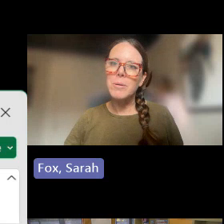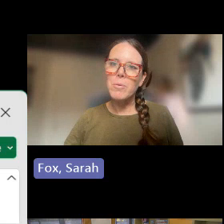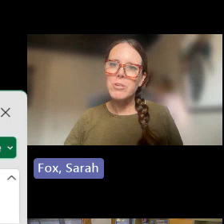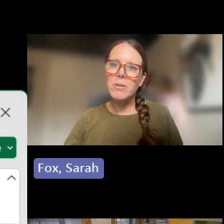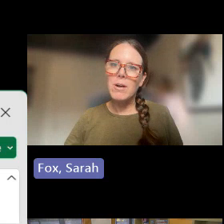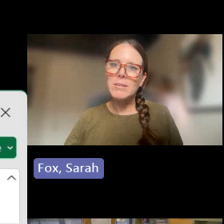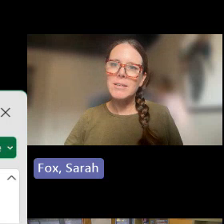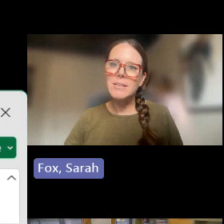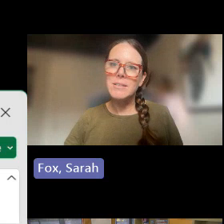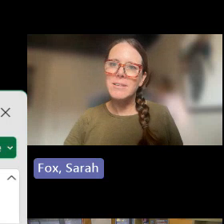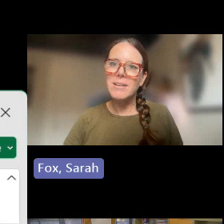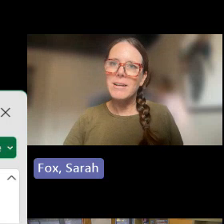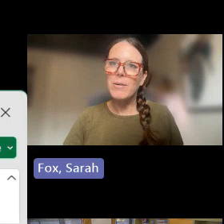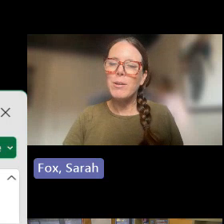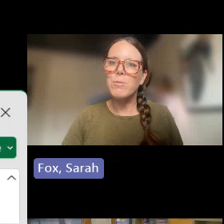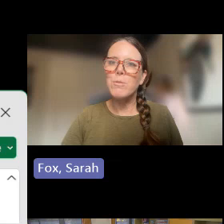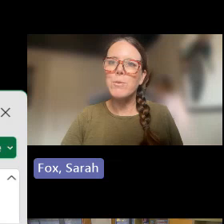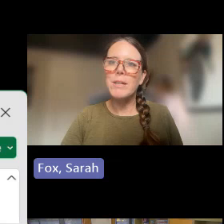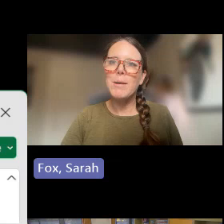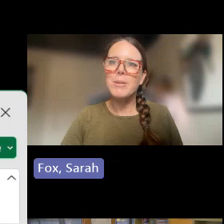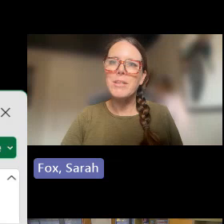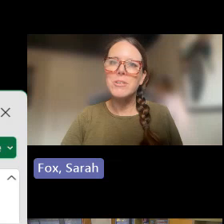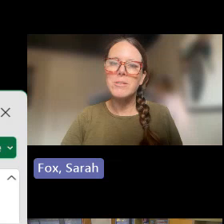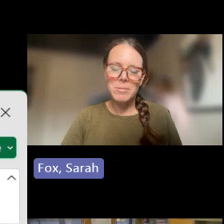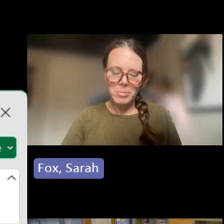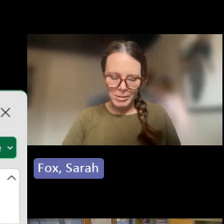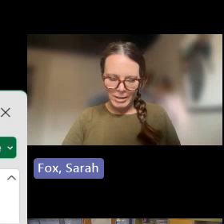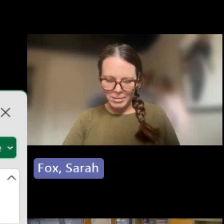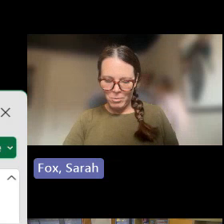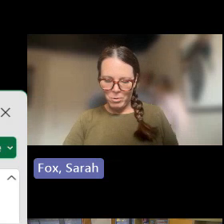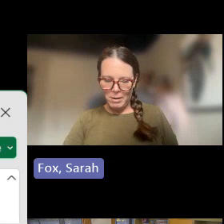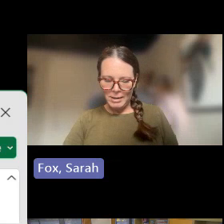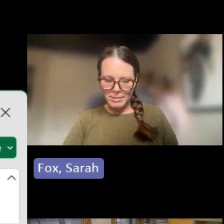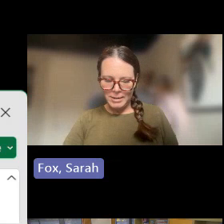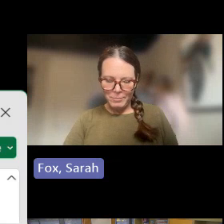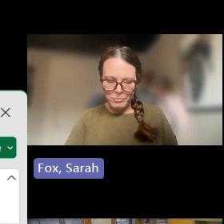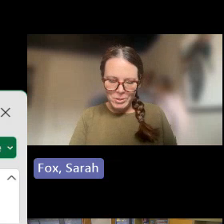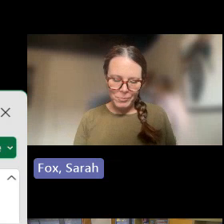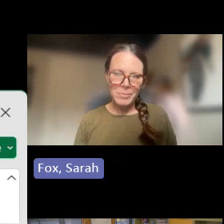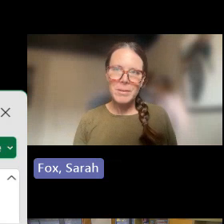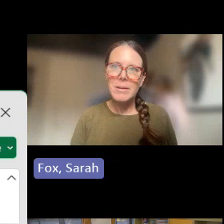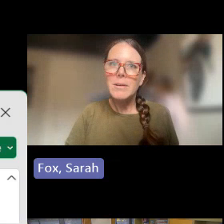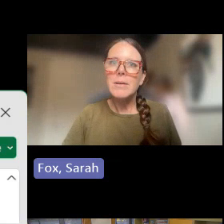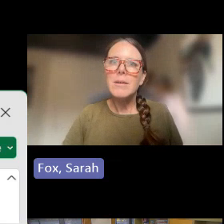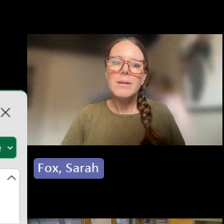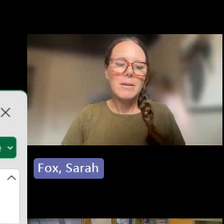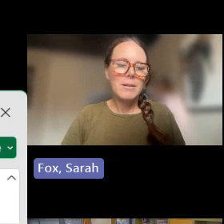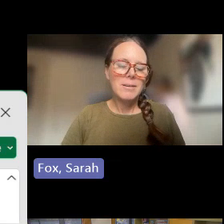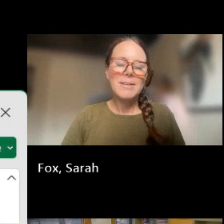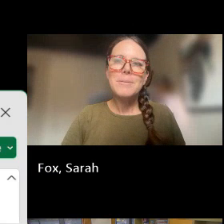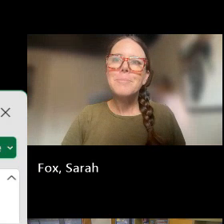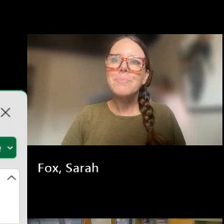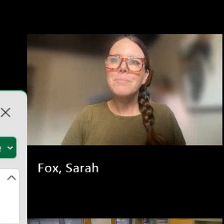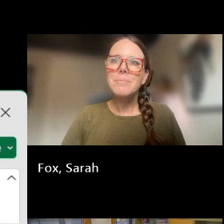there could be more generosity in reviewing an application, but that is not where we're at today. So we're about